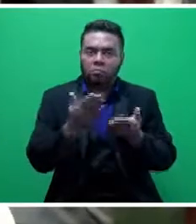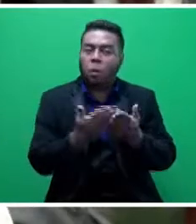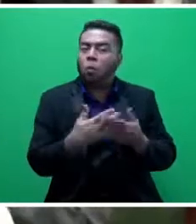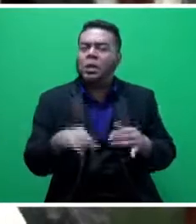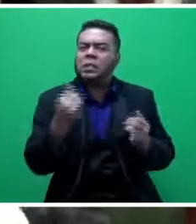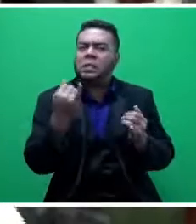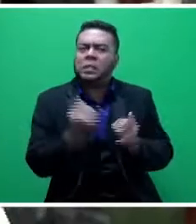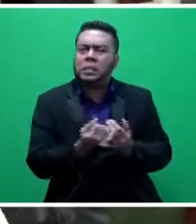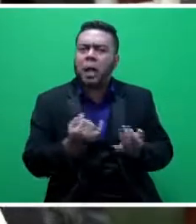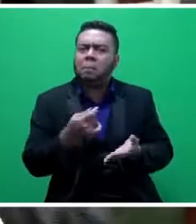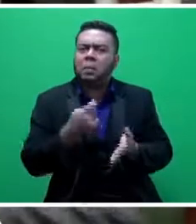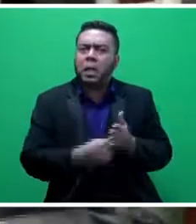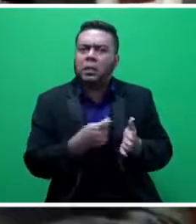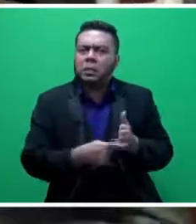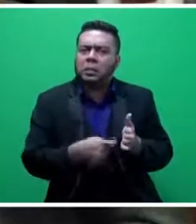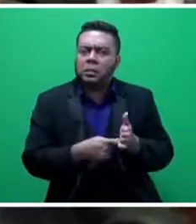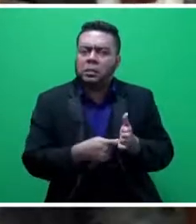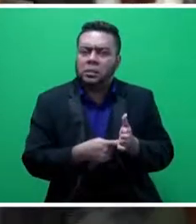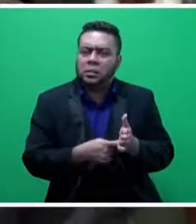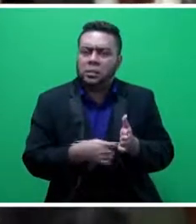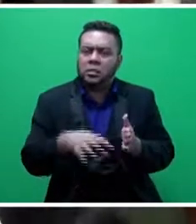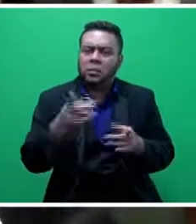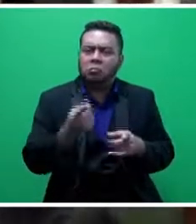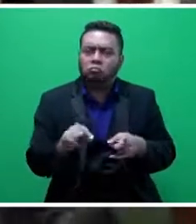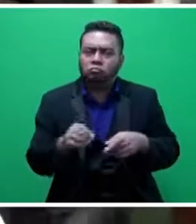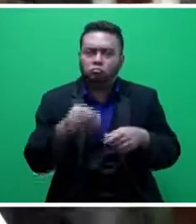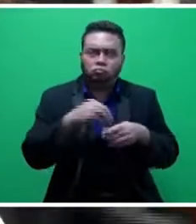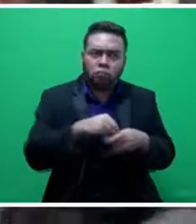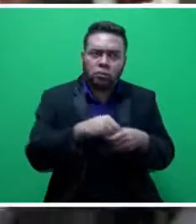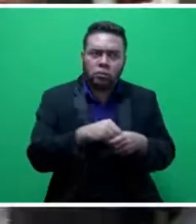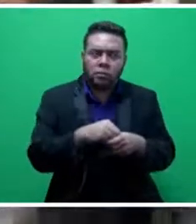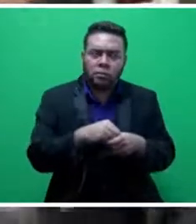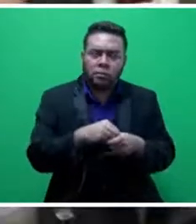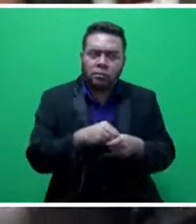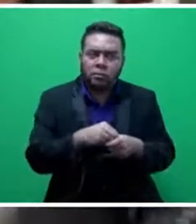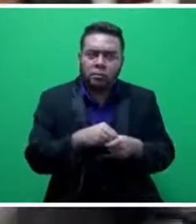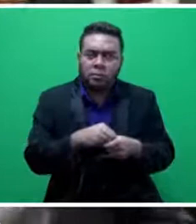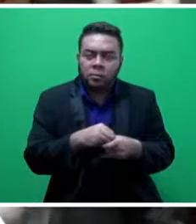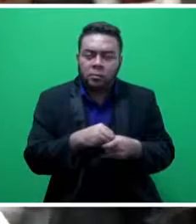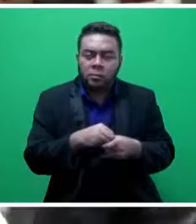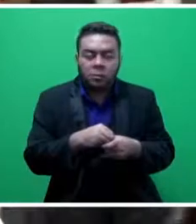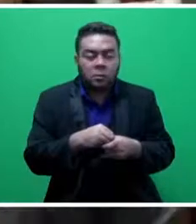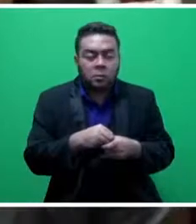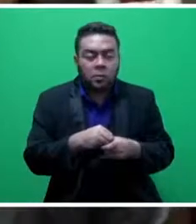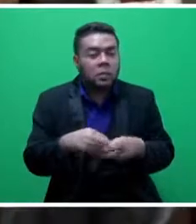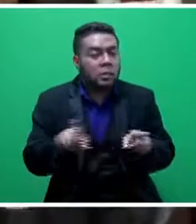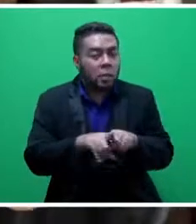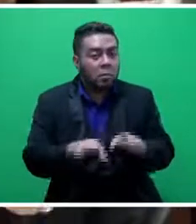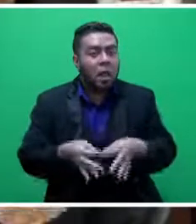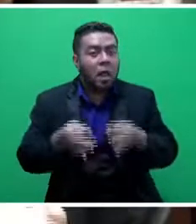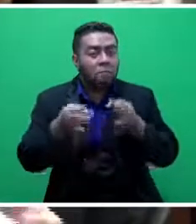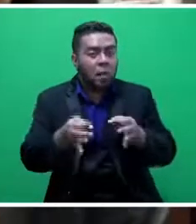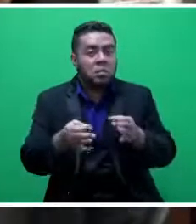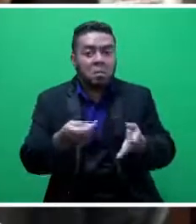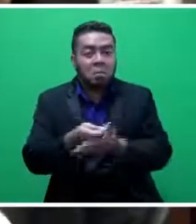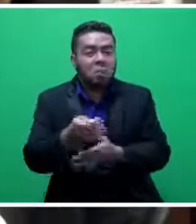tax threshold. Deferral of capital gains tax and reorganization, advanced payments of